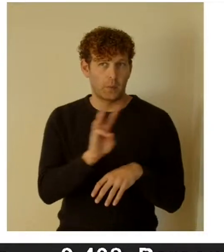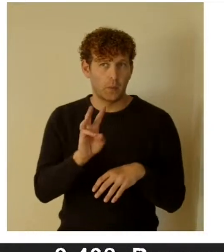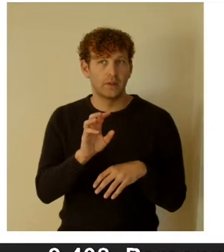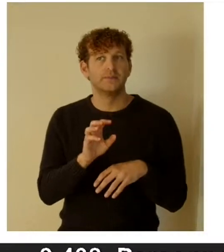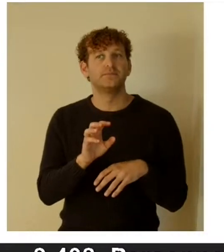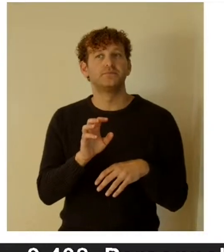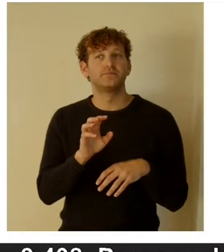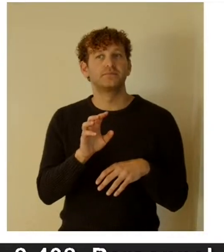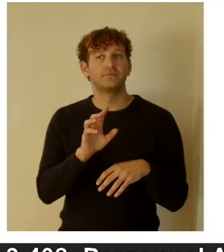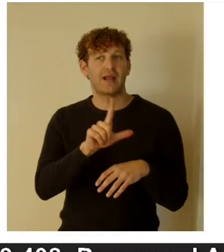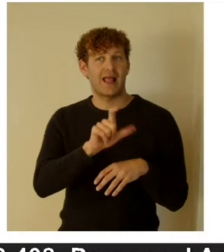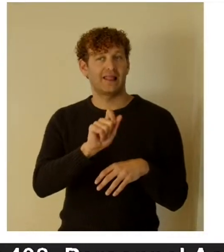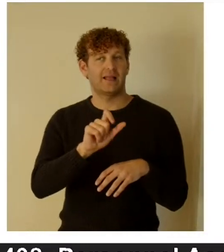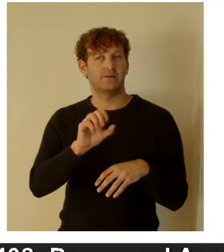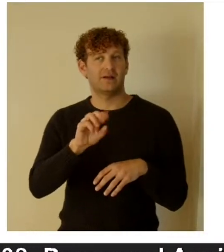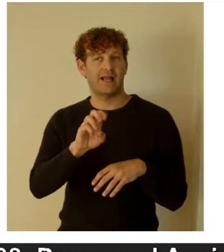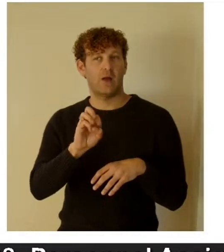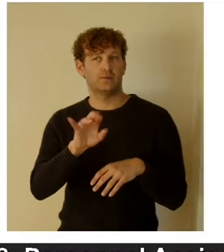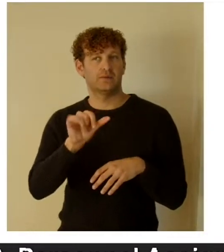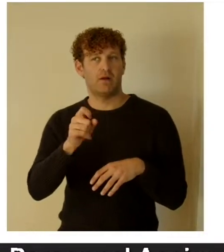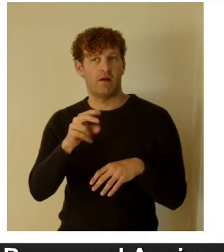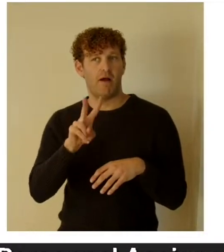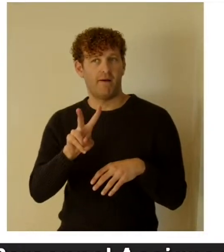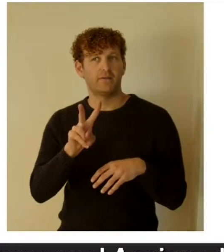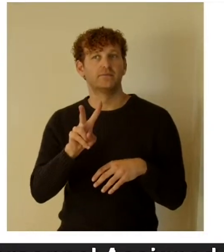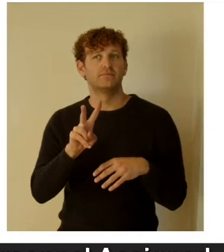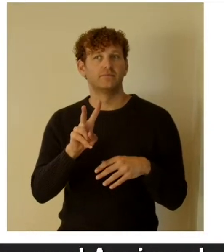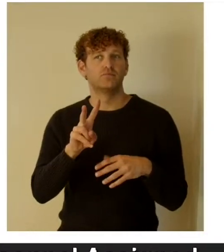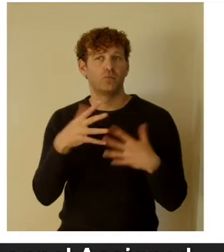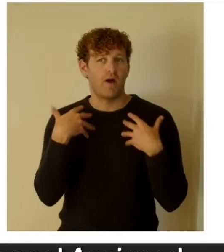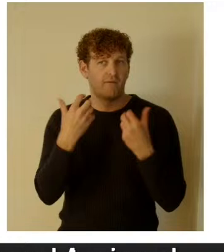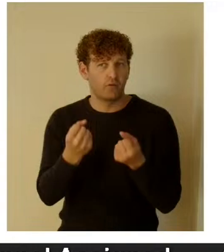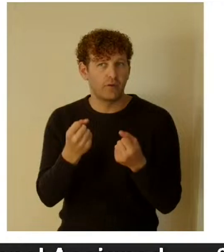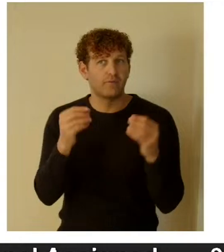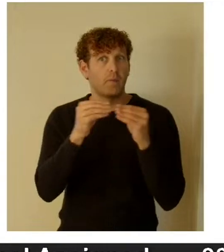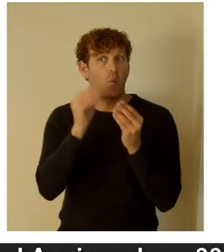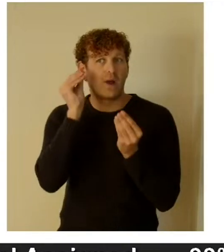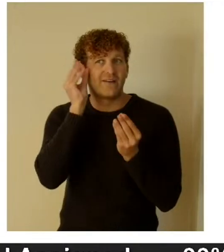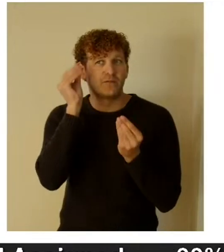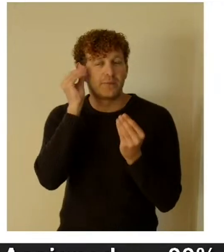recovery.lacounty.gov or call 211 for more. Thank you.